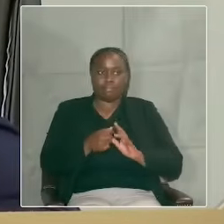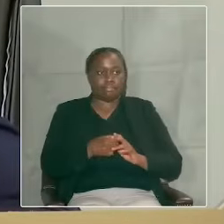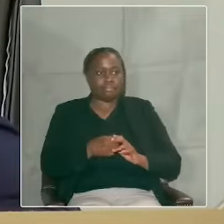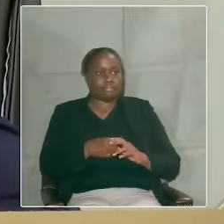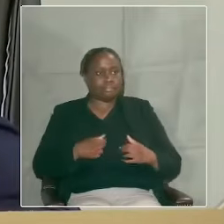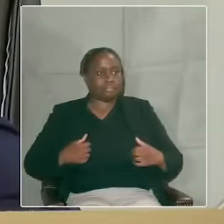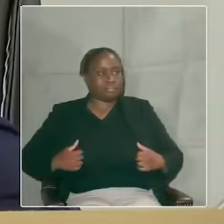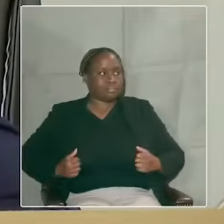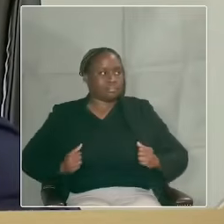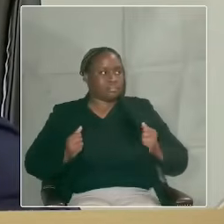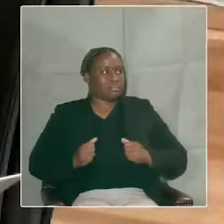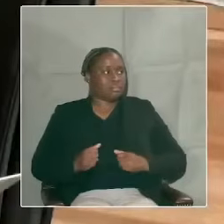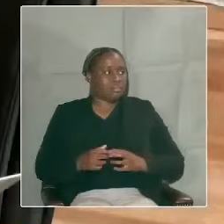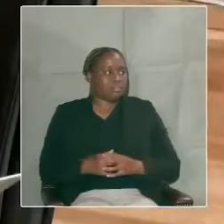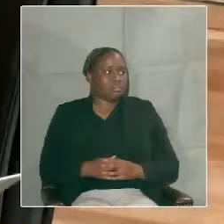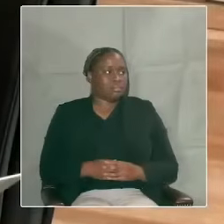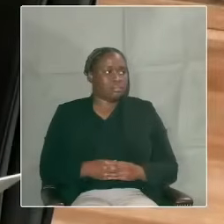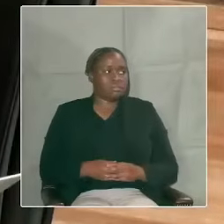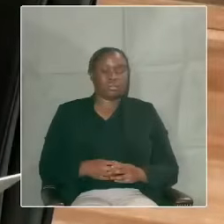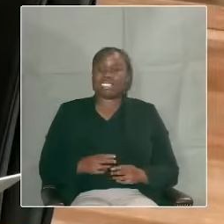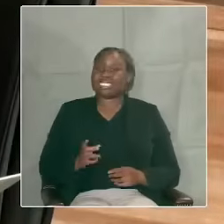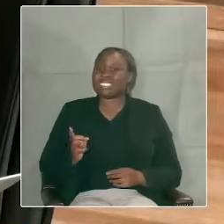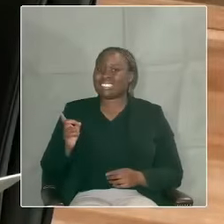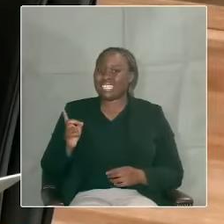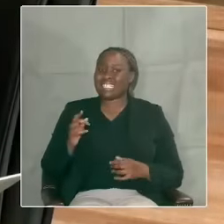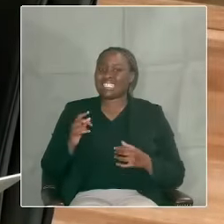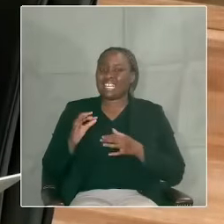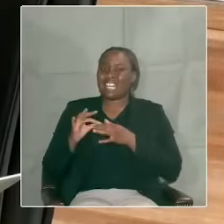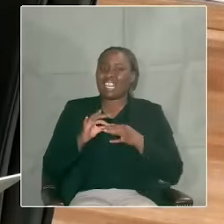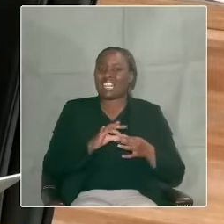In other words, is it still part of policy direction?